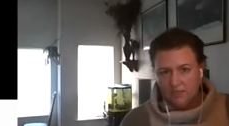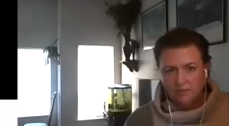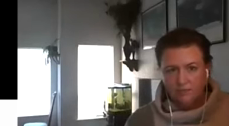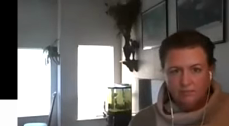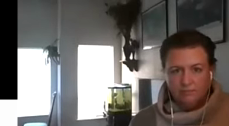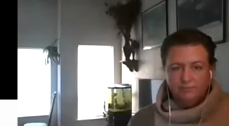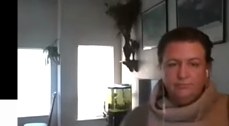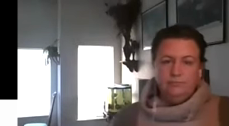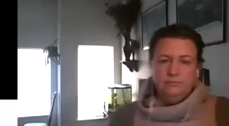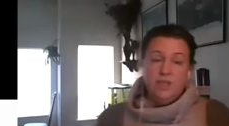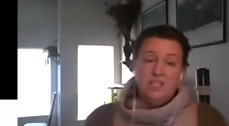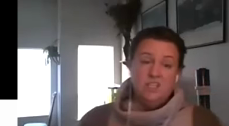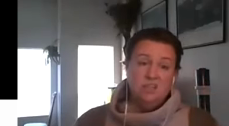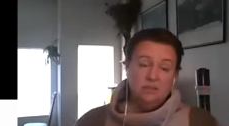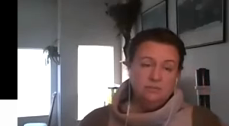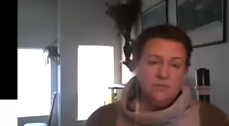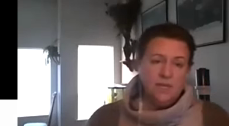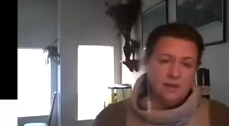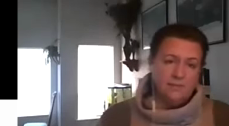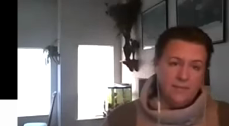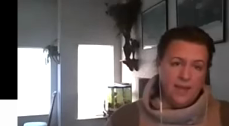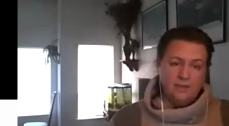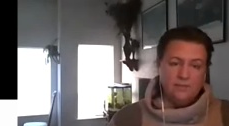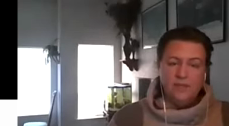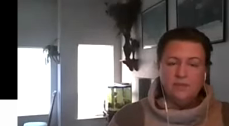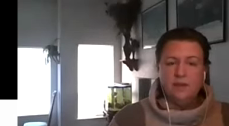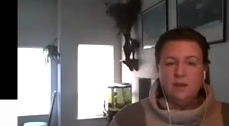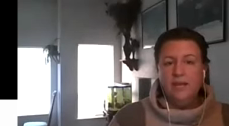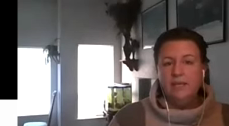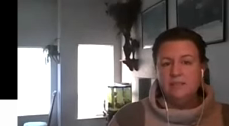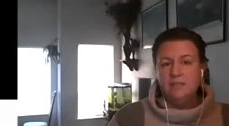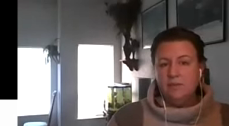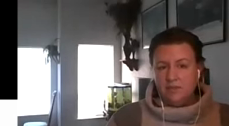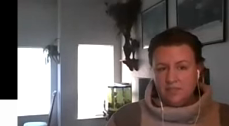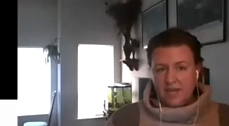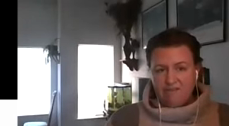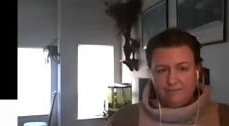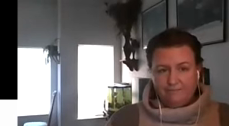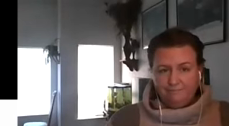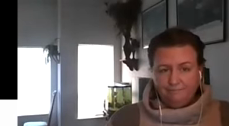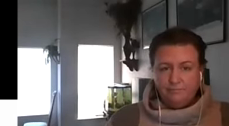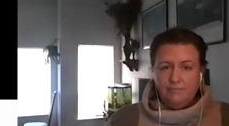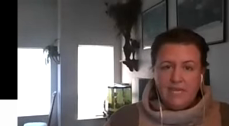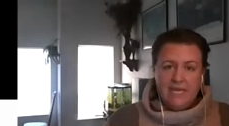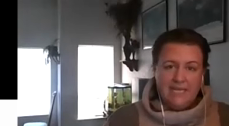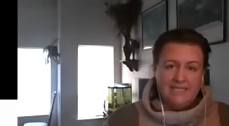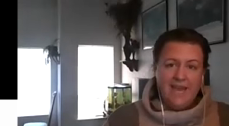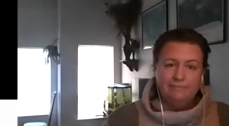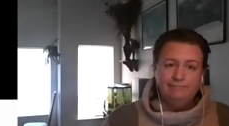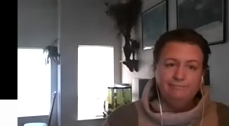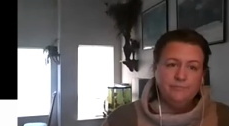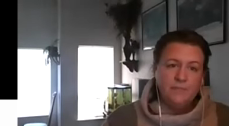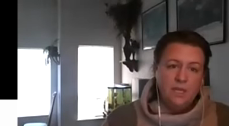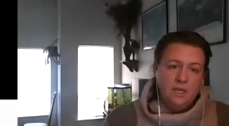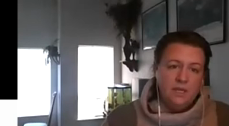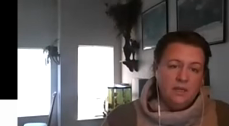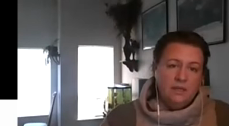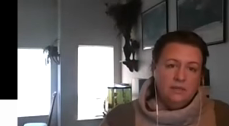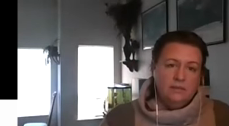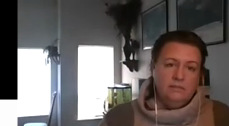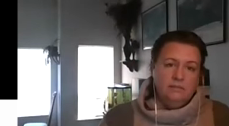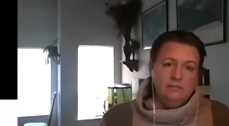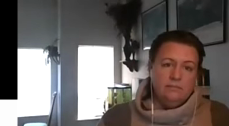in our interactions with each other and with our clients and with our staff. Next slide.